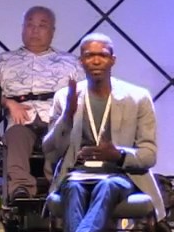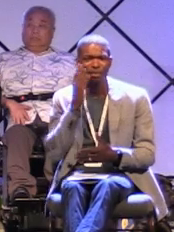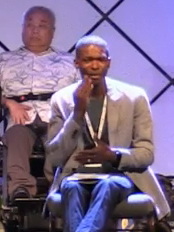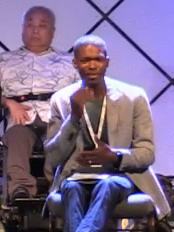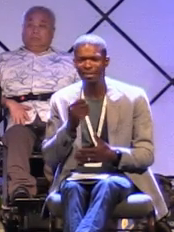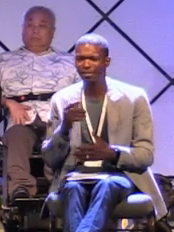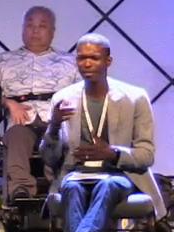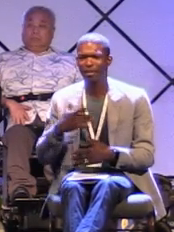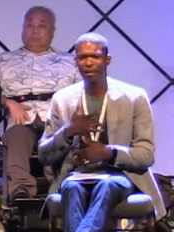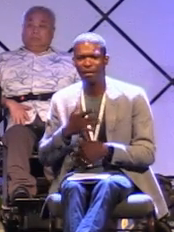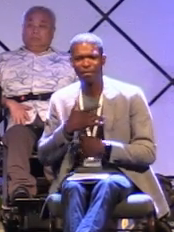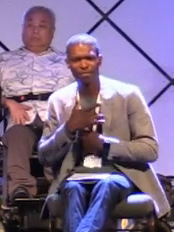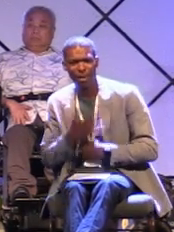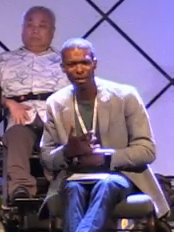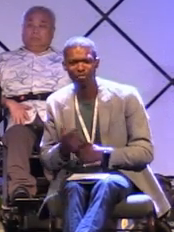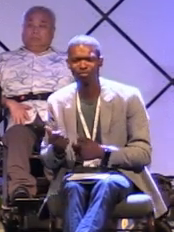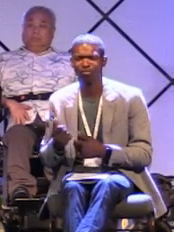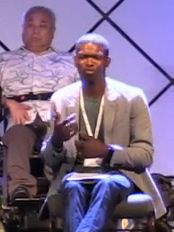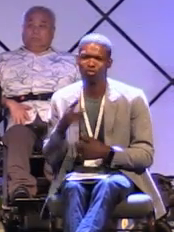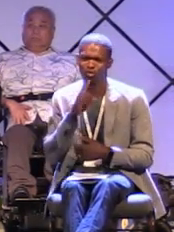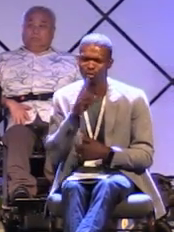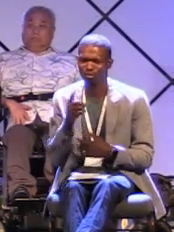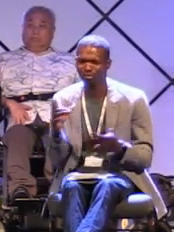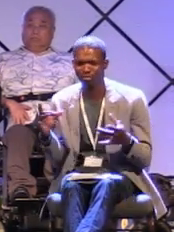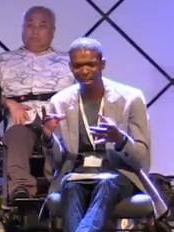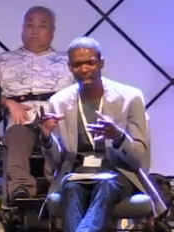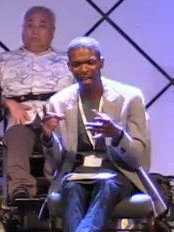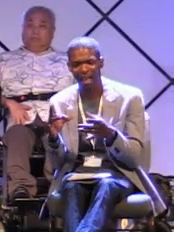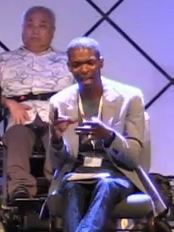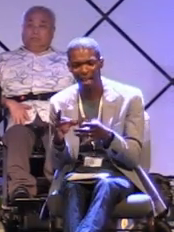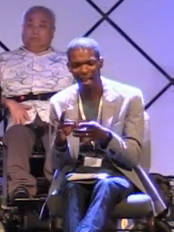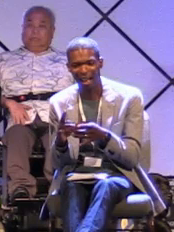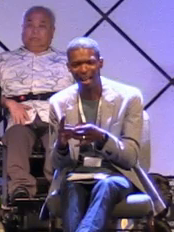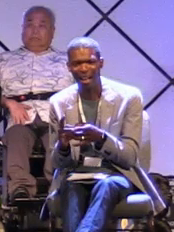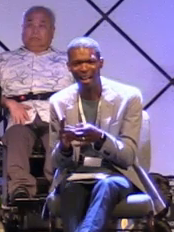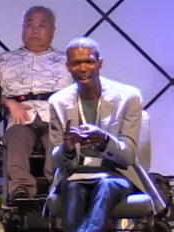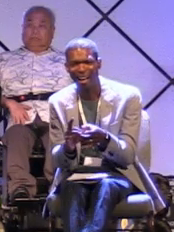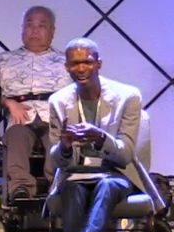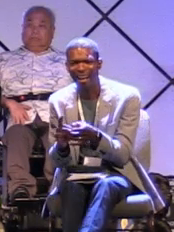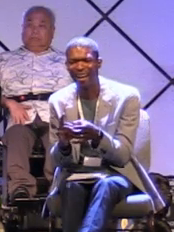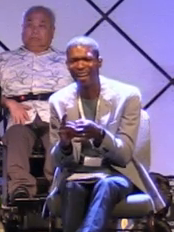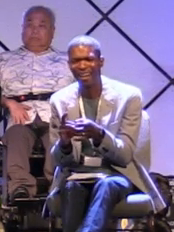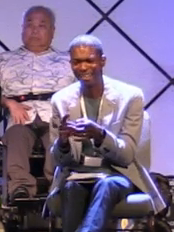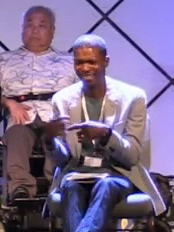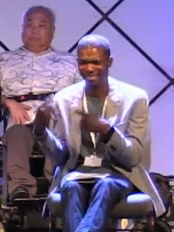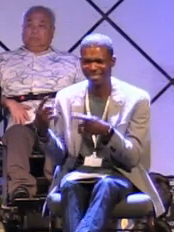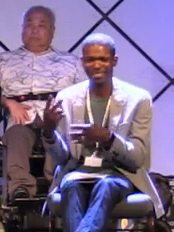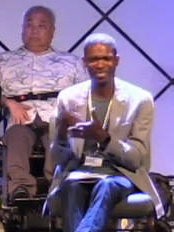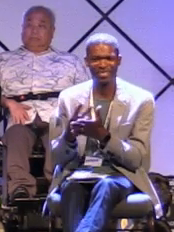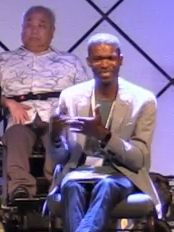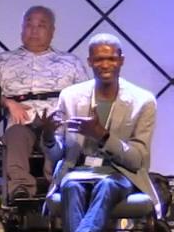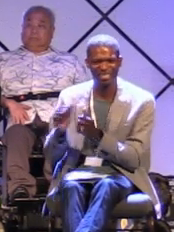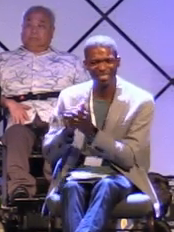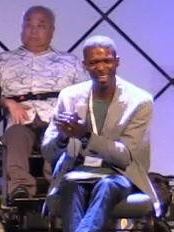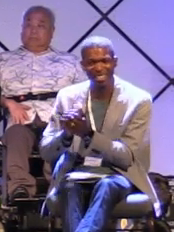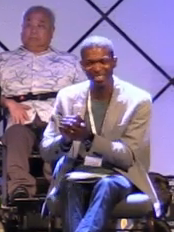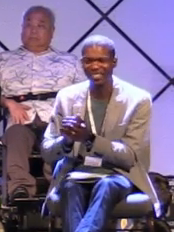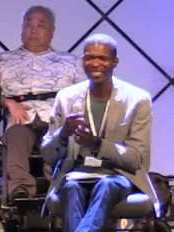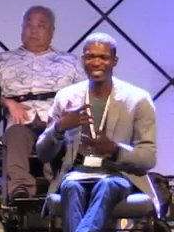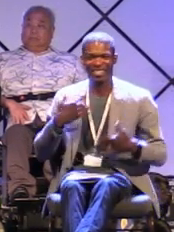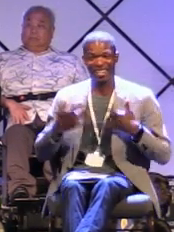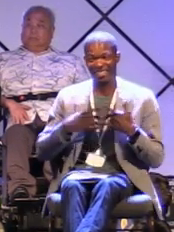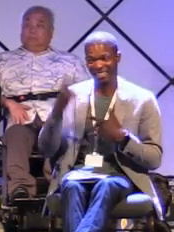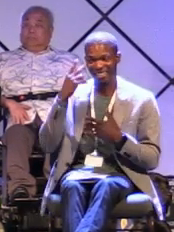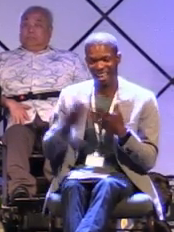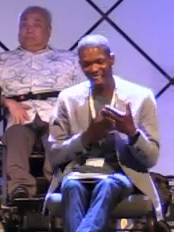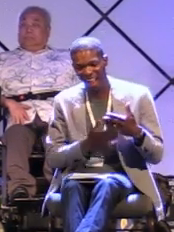Bee's willingness to please have begun to blossom over these past 2 weeks, and we are so excited for their future together. In